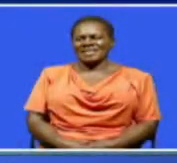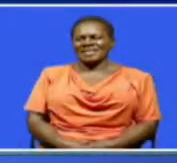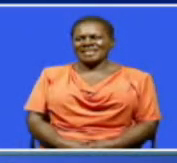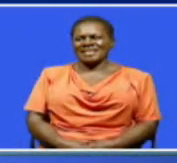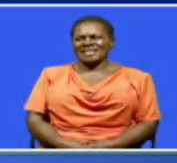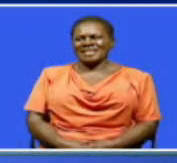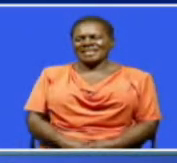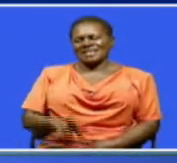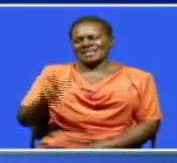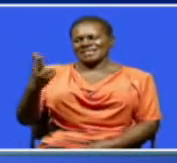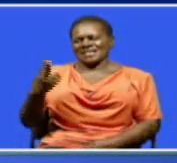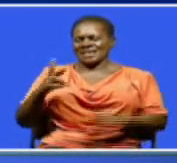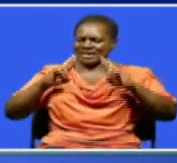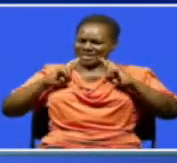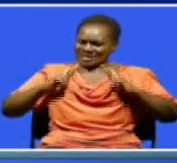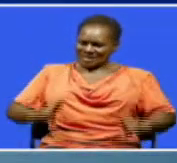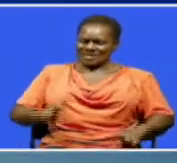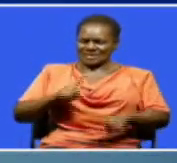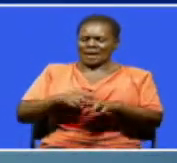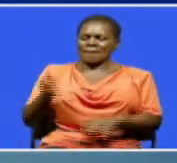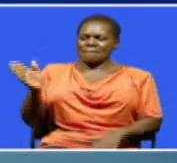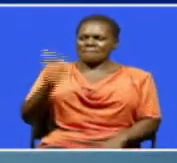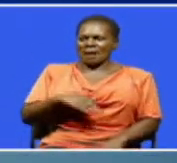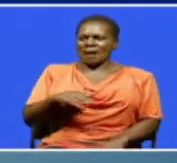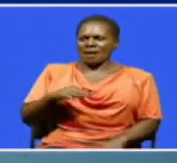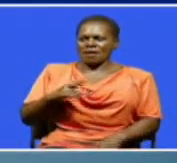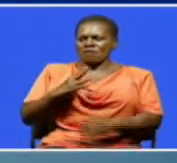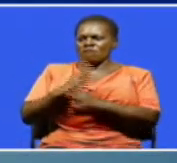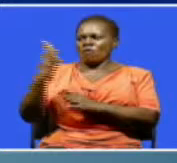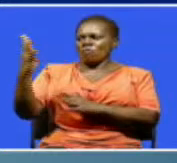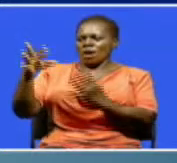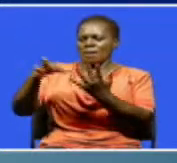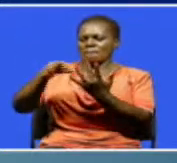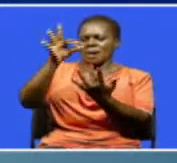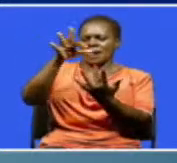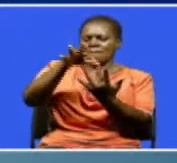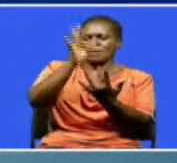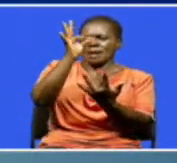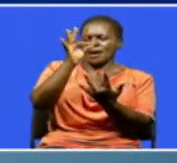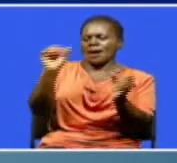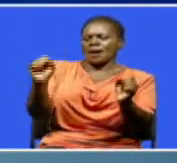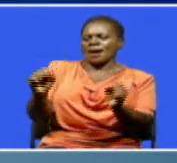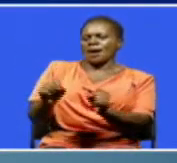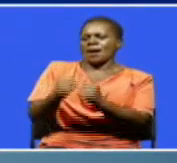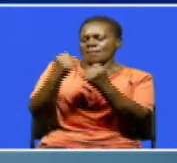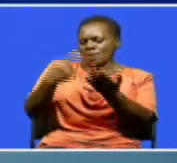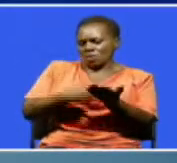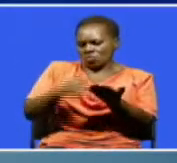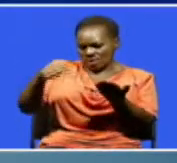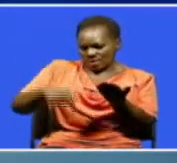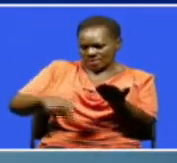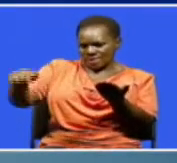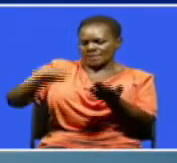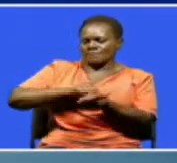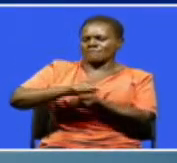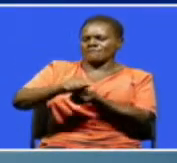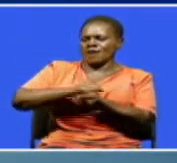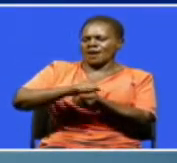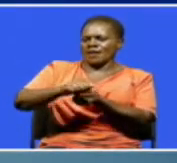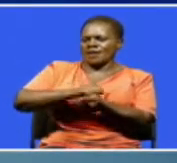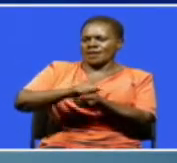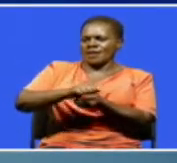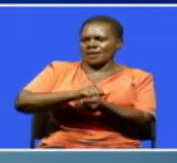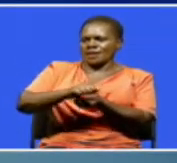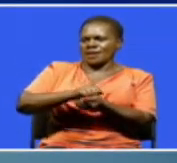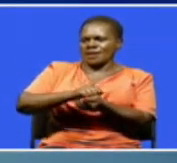Great. I'm taking our second break, but when we come back, we will look at the Form 1 selection that is scheduled to happen this week on Friday. We have an